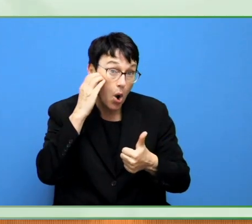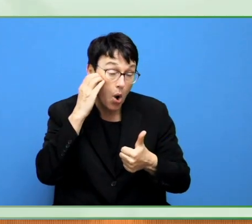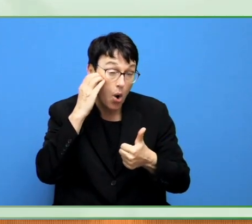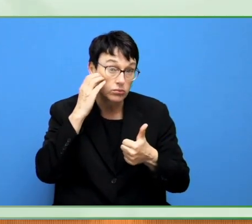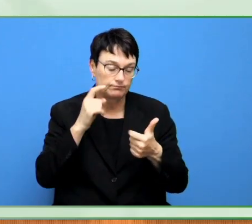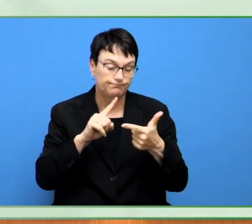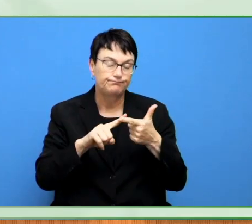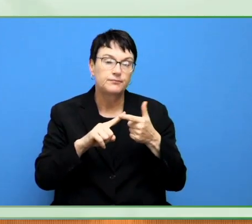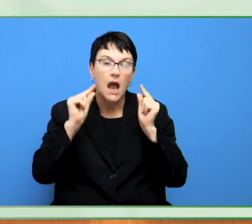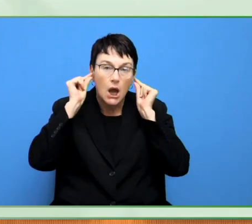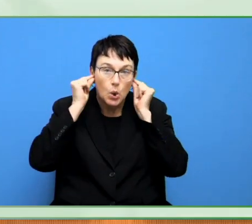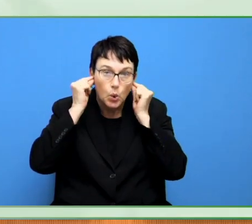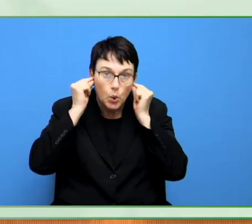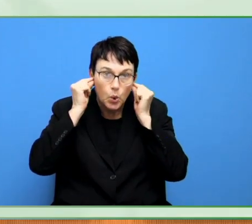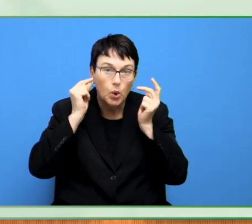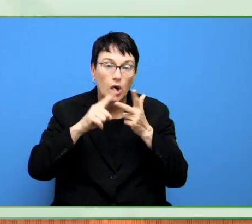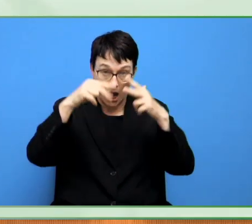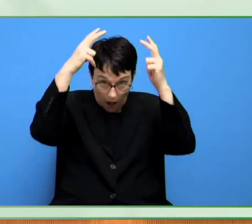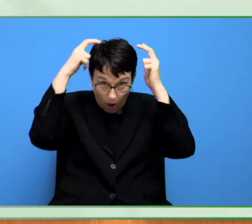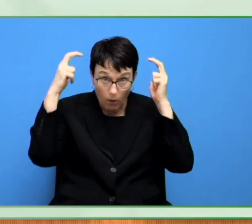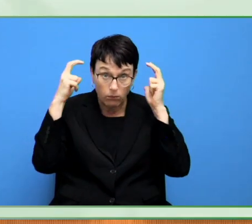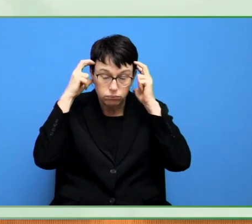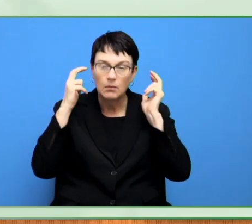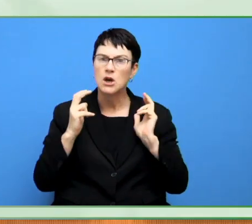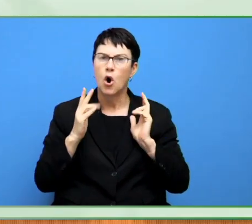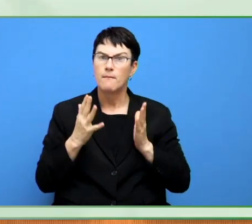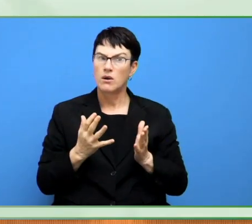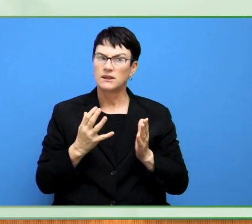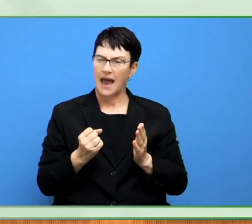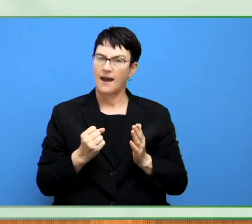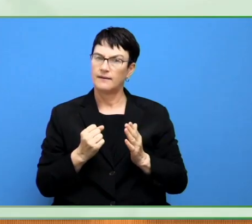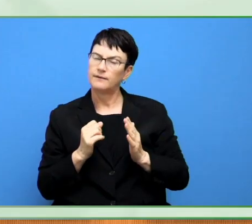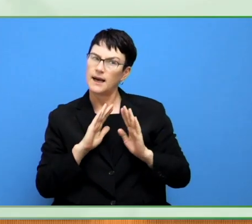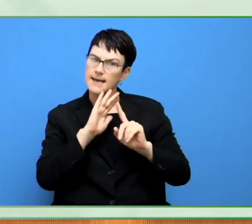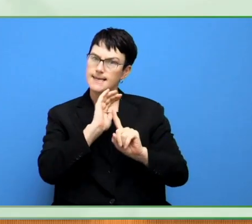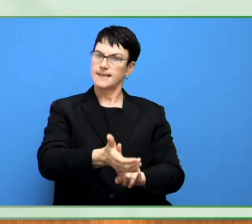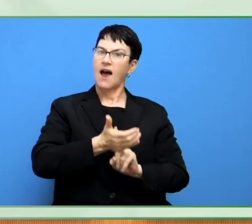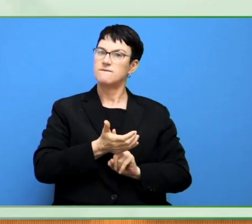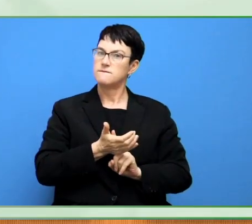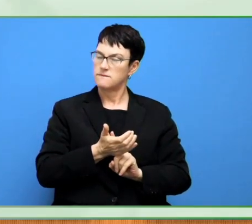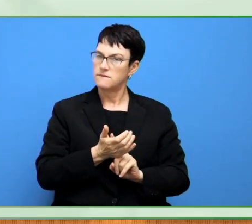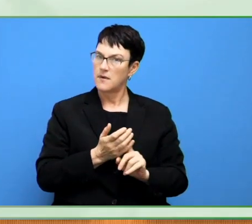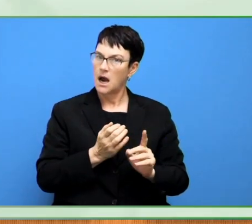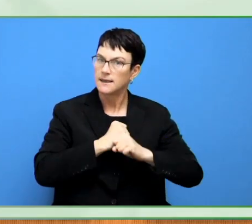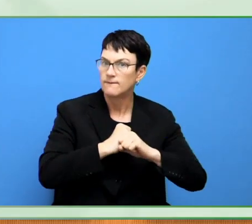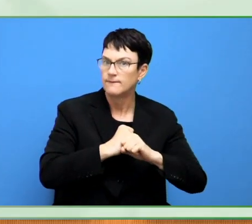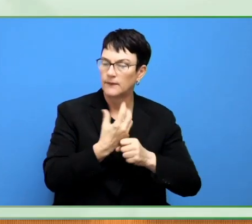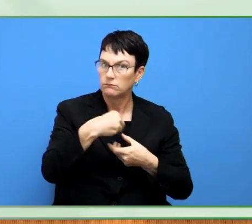And also, we have standardized what we call accessibility to telehealth with